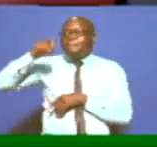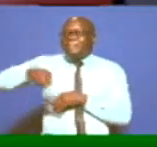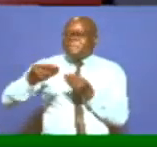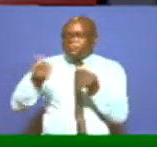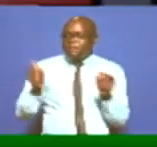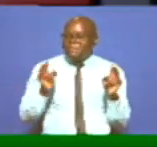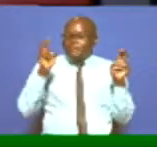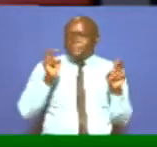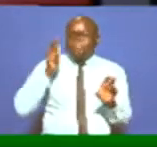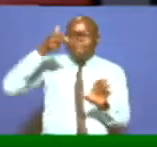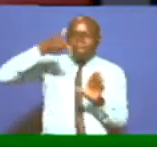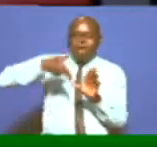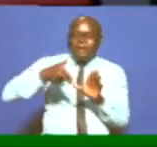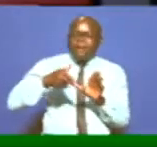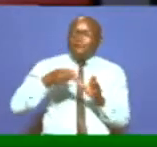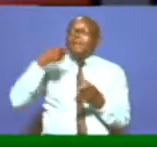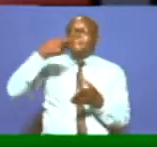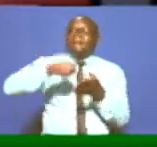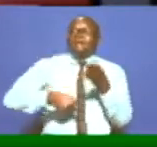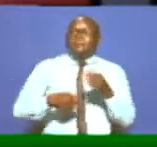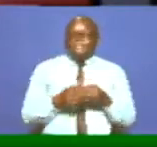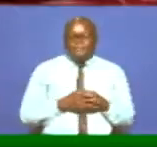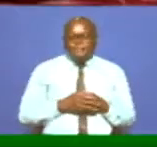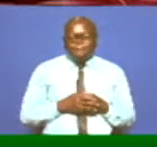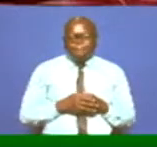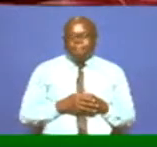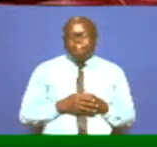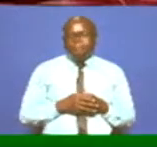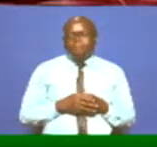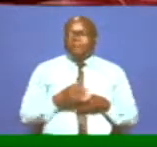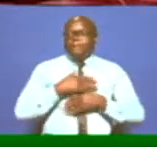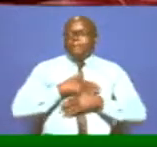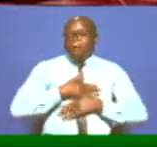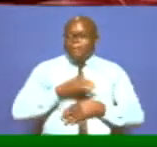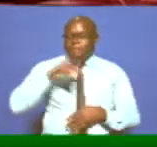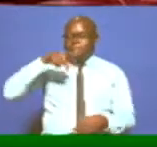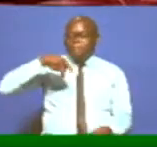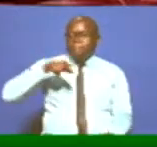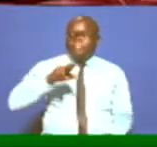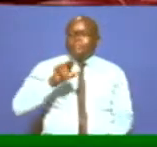issue of fuel prices. Honorable